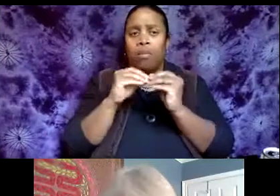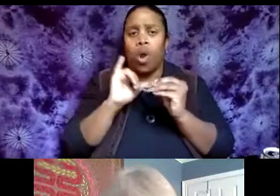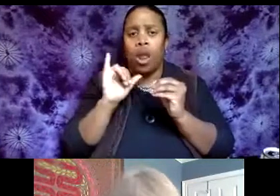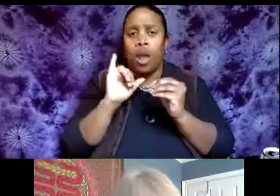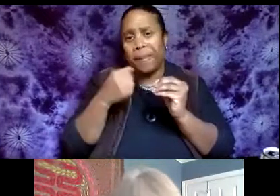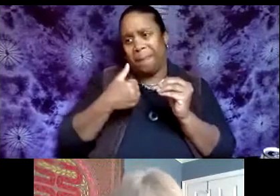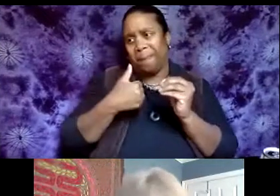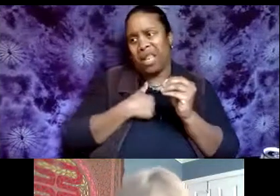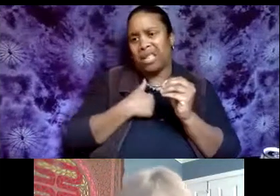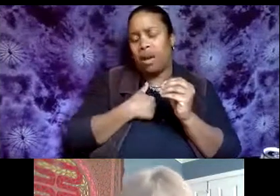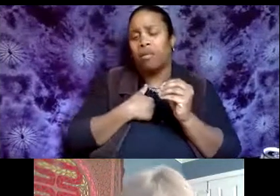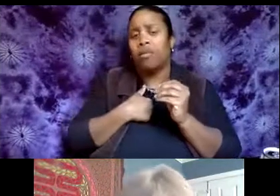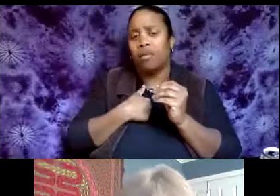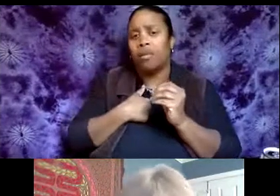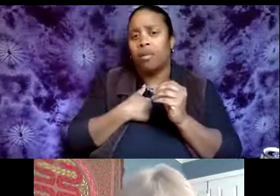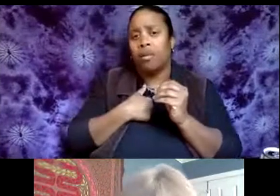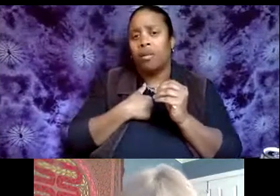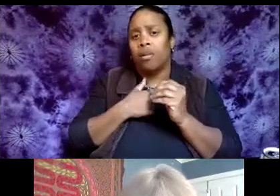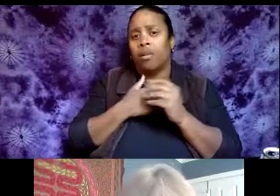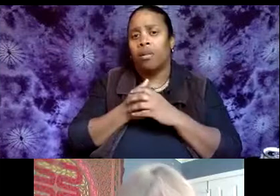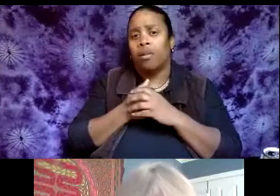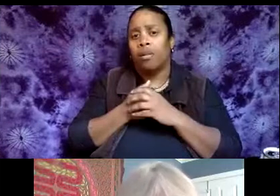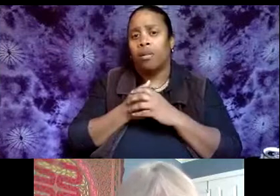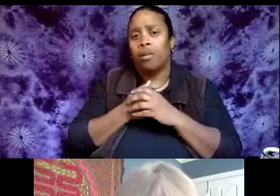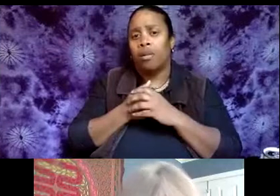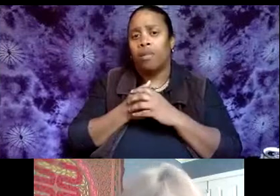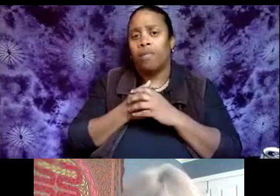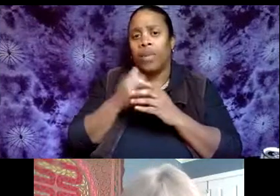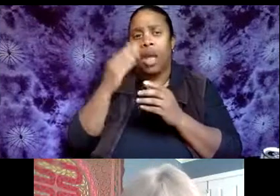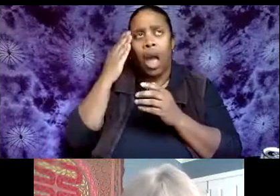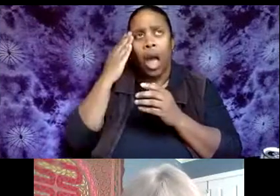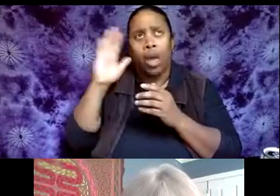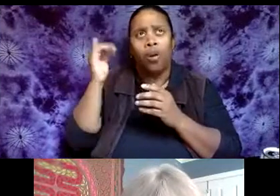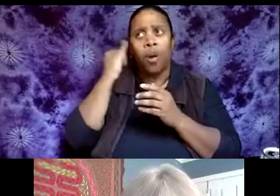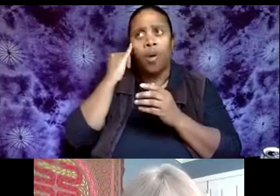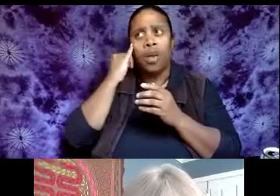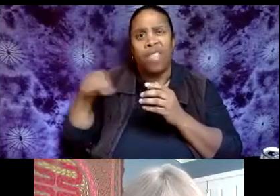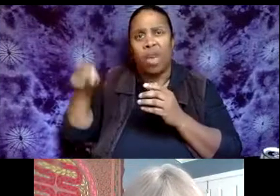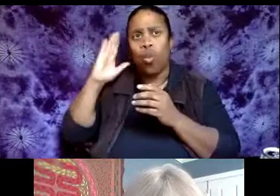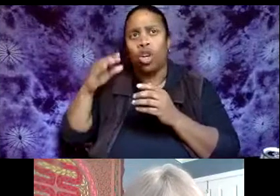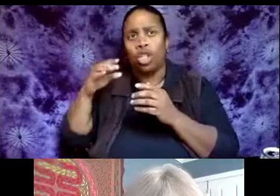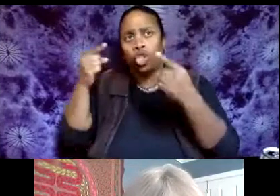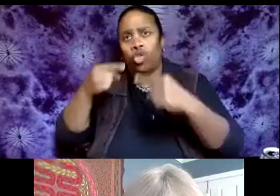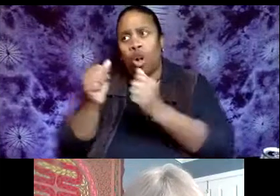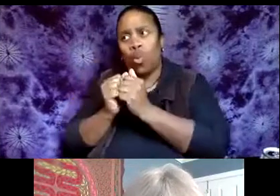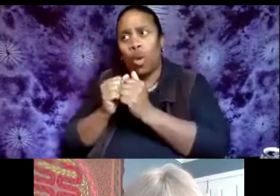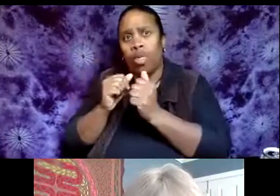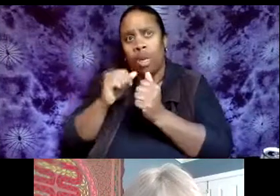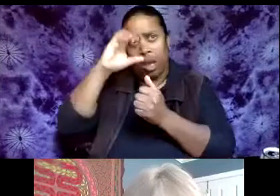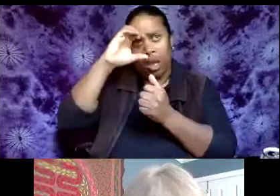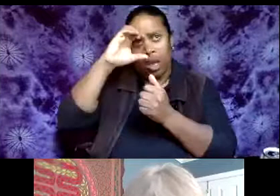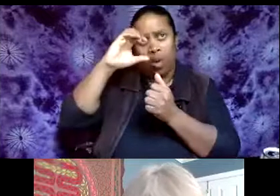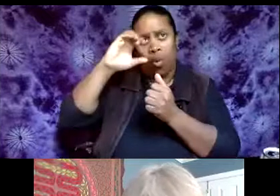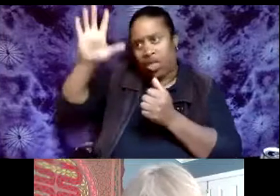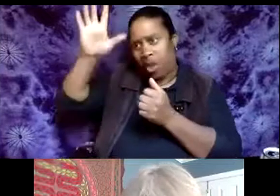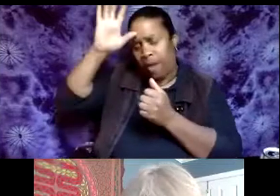me. Mhm. Yeah. I don't know if they're going to be wrestling with his behavior as they become teenagers. I think somebody else I